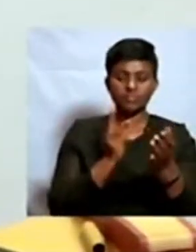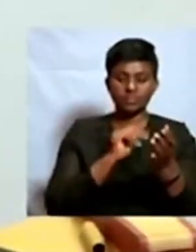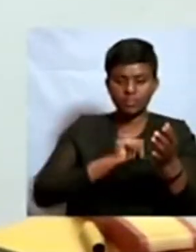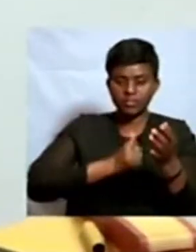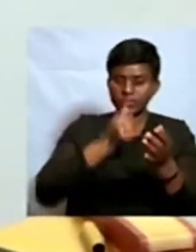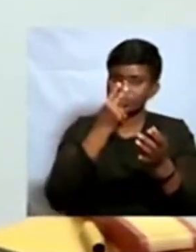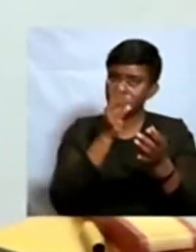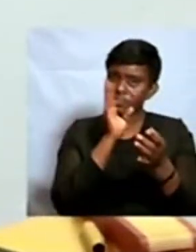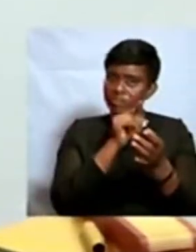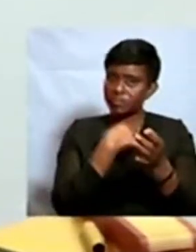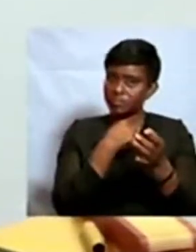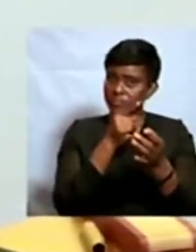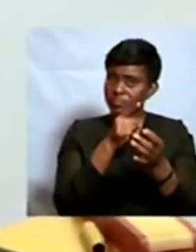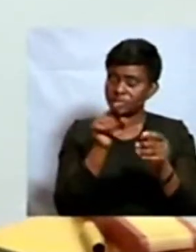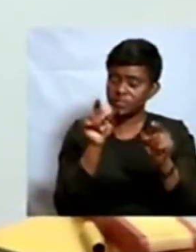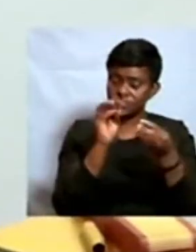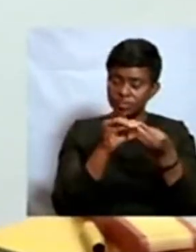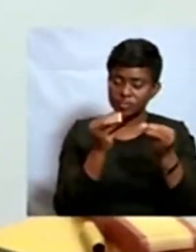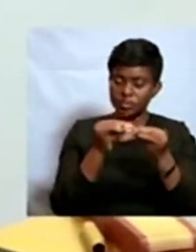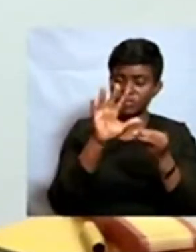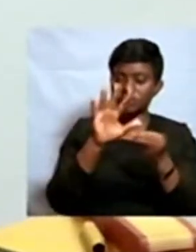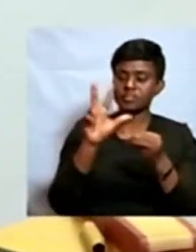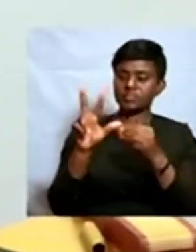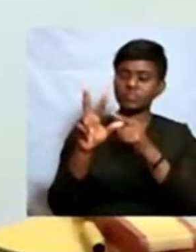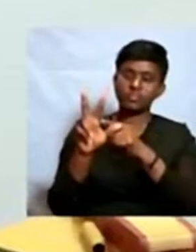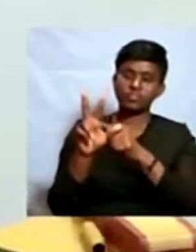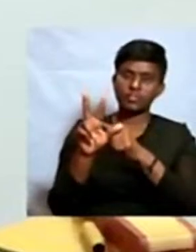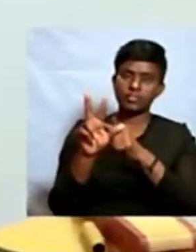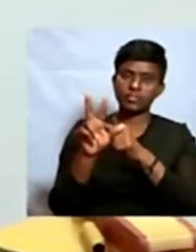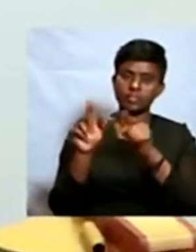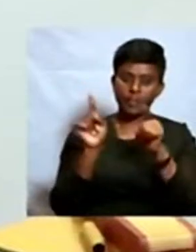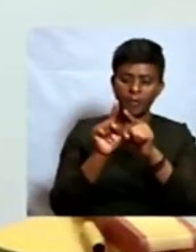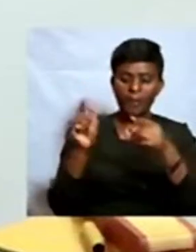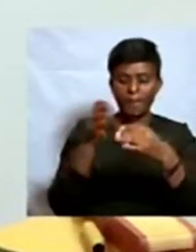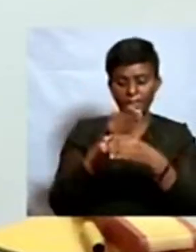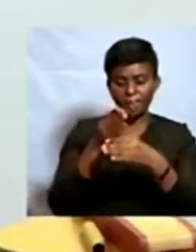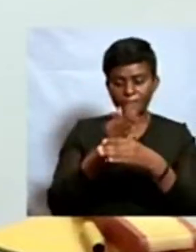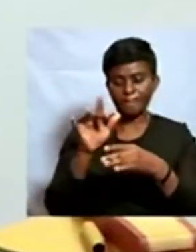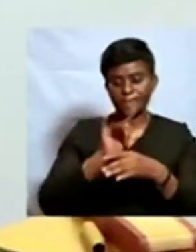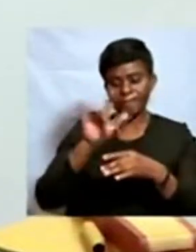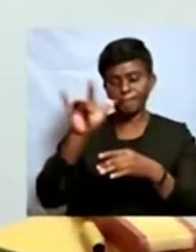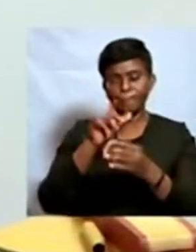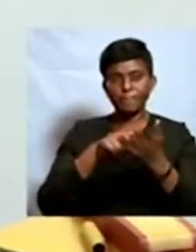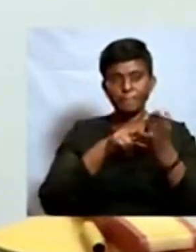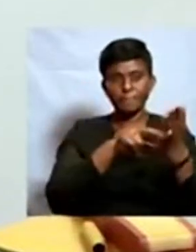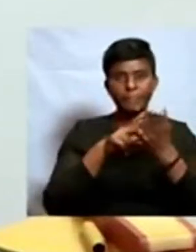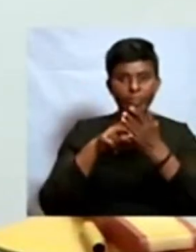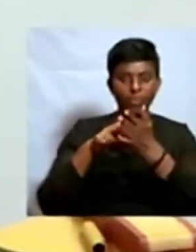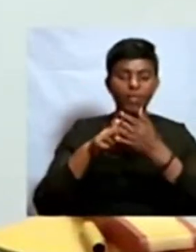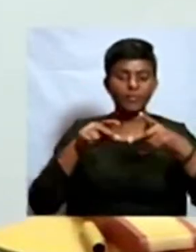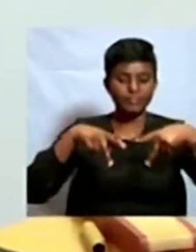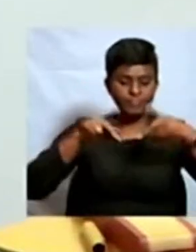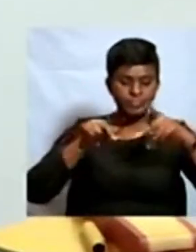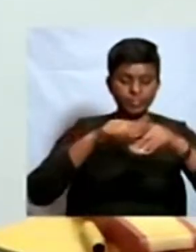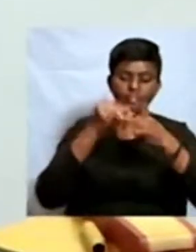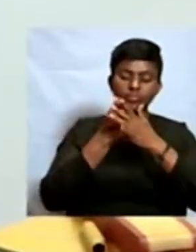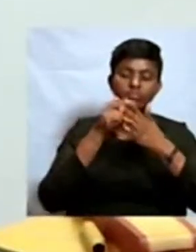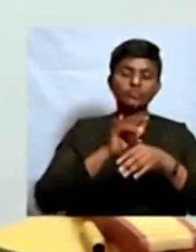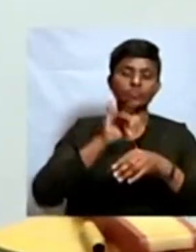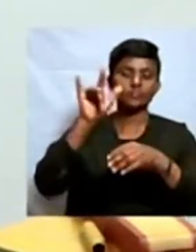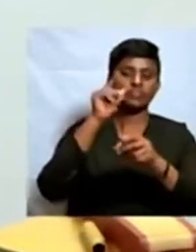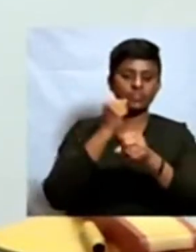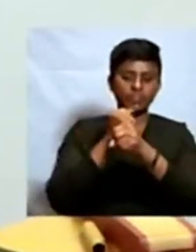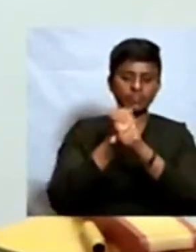that Section 53, commercial air transport permit. An air operator shall